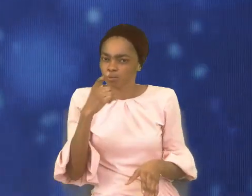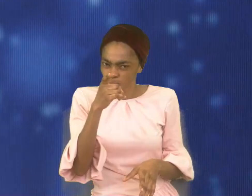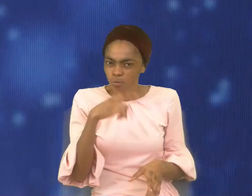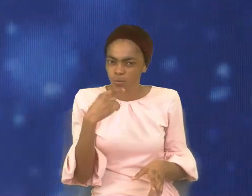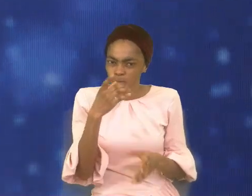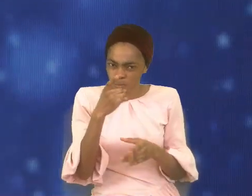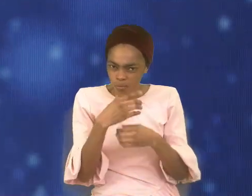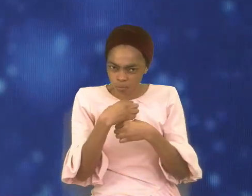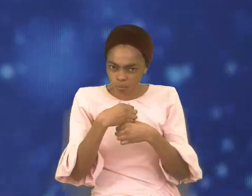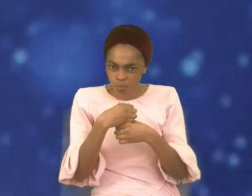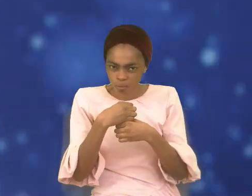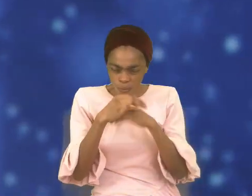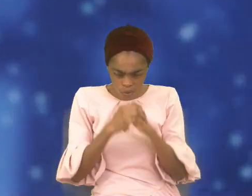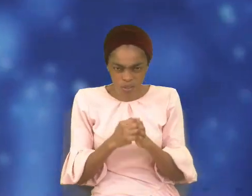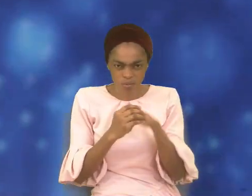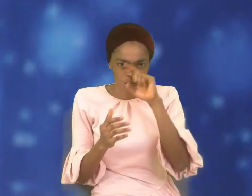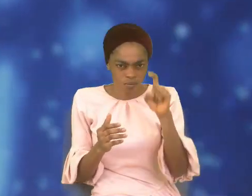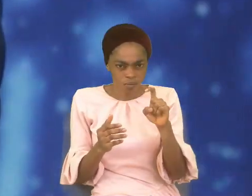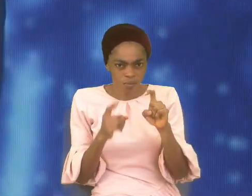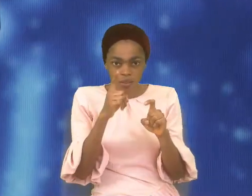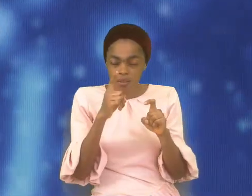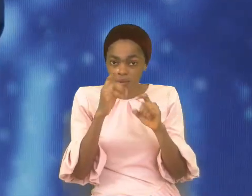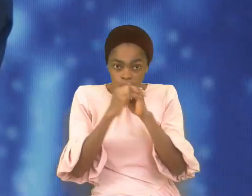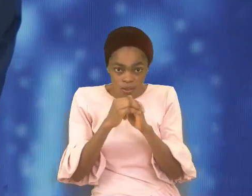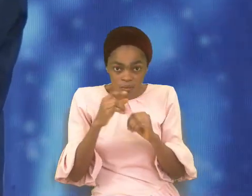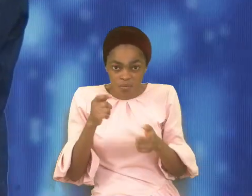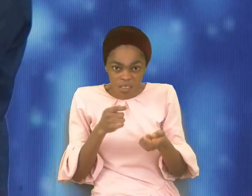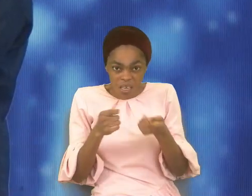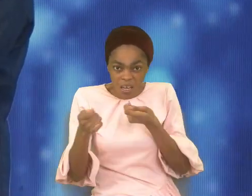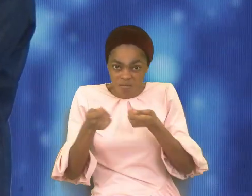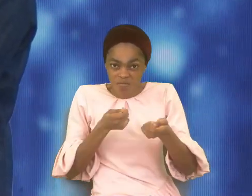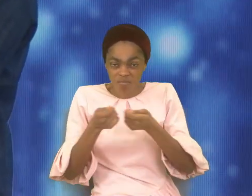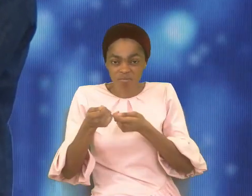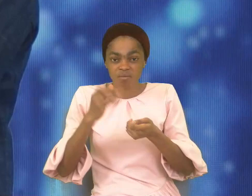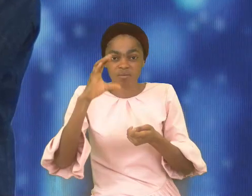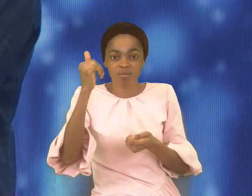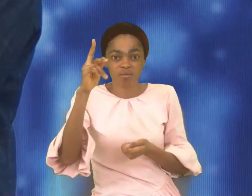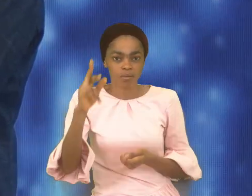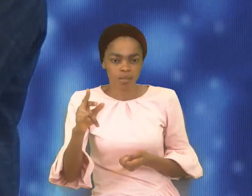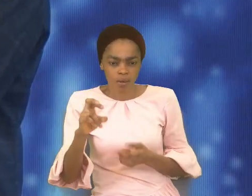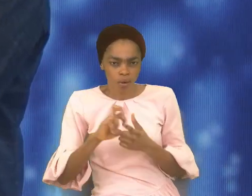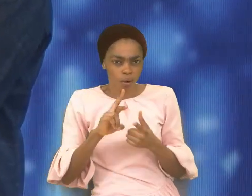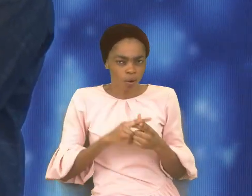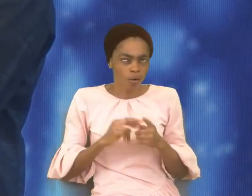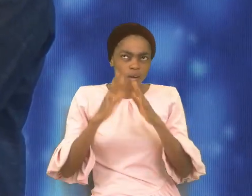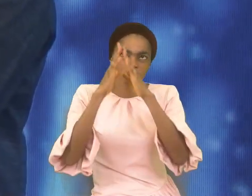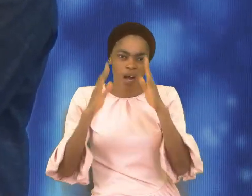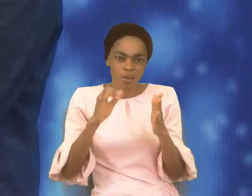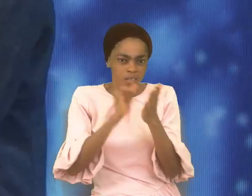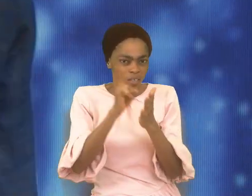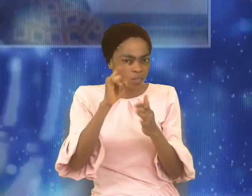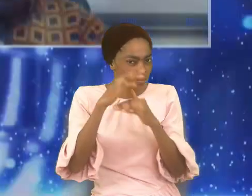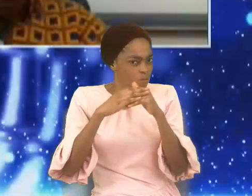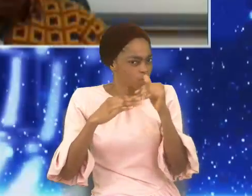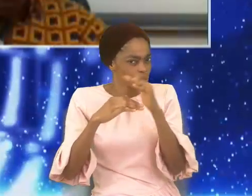life. You worship the house you built, the creature, the creation of the hand of